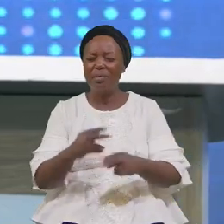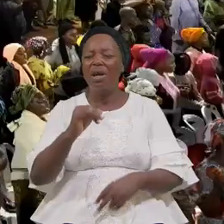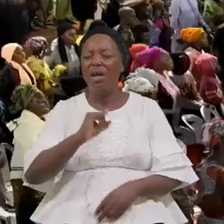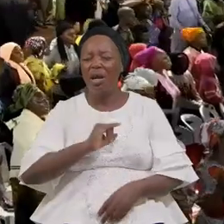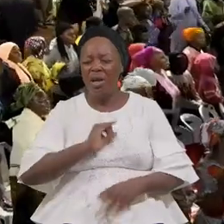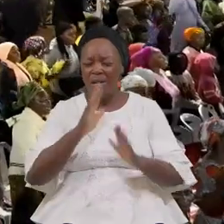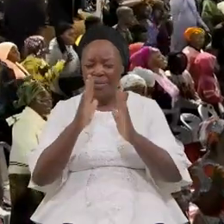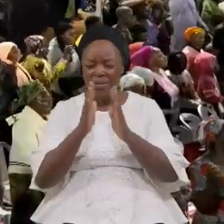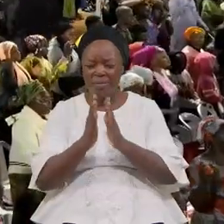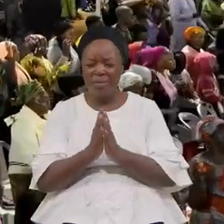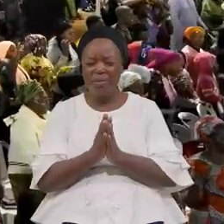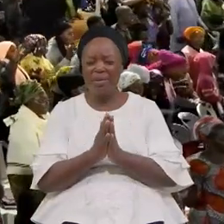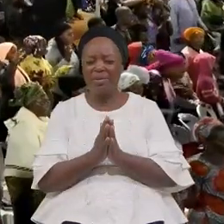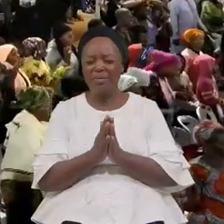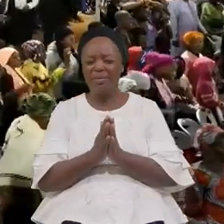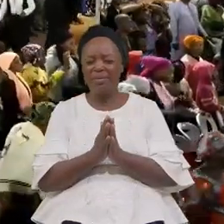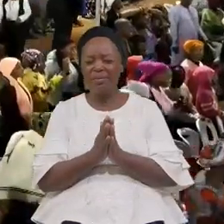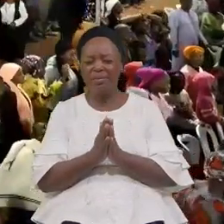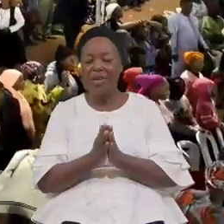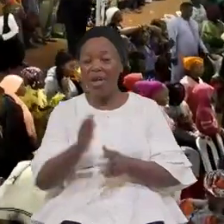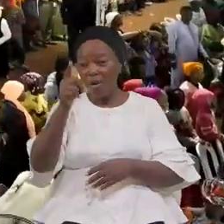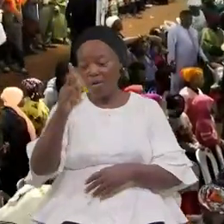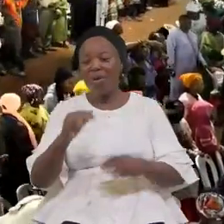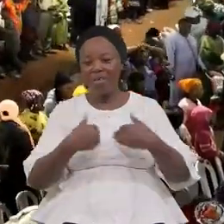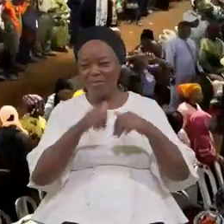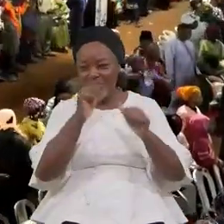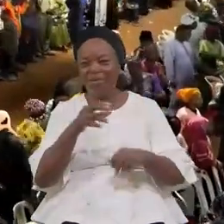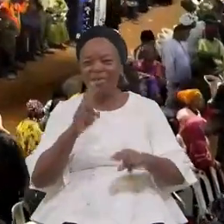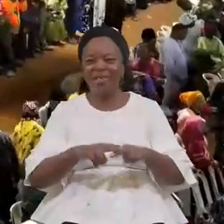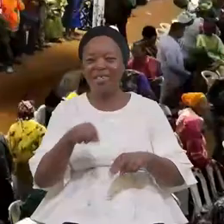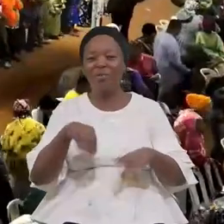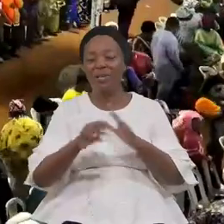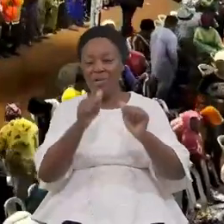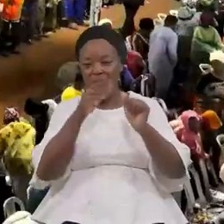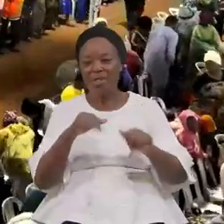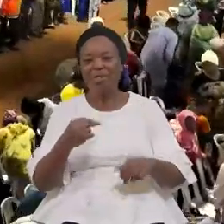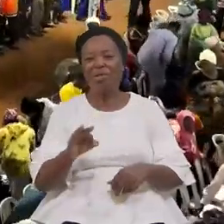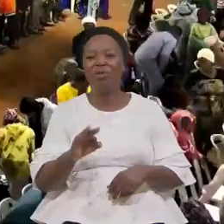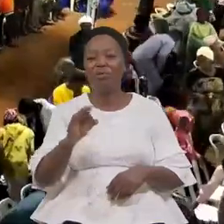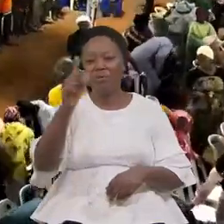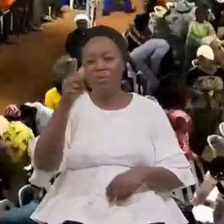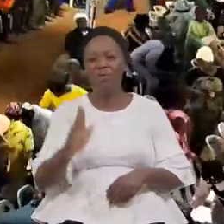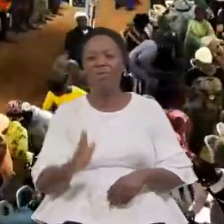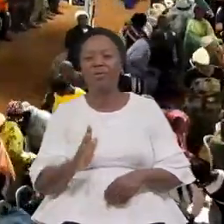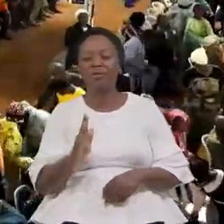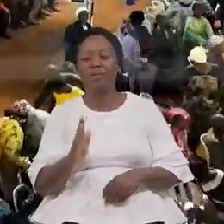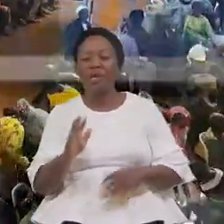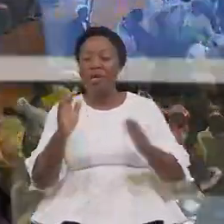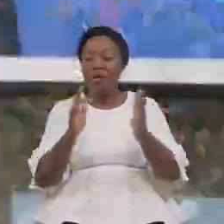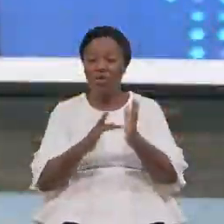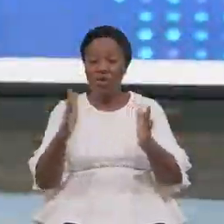pray. God has blessed you already. Sit down in the blessing of the Lord.